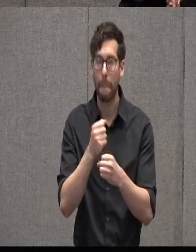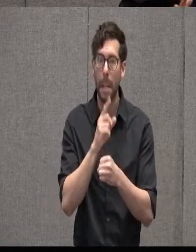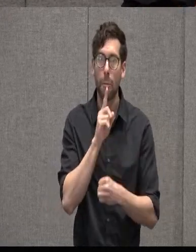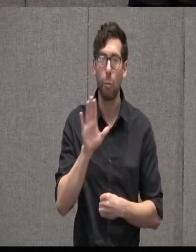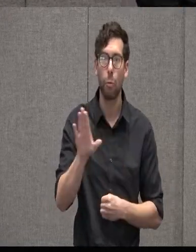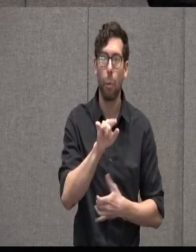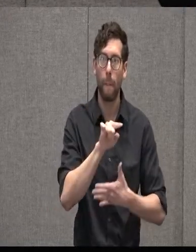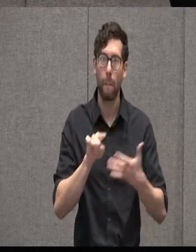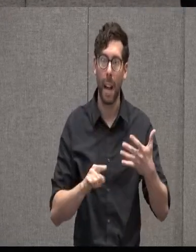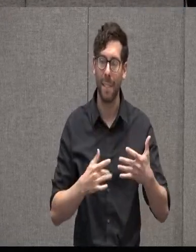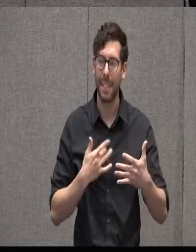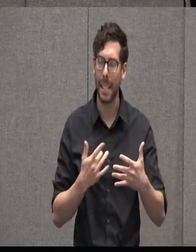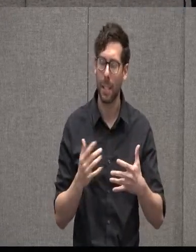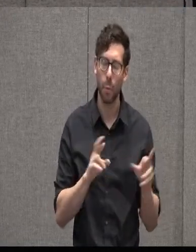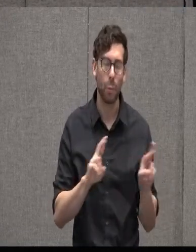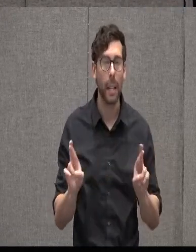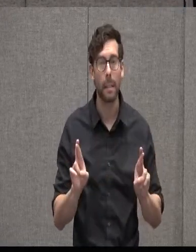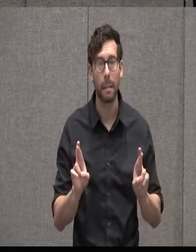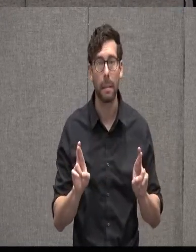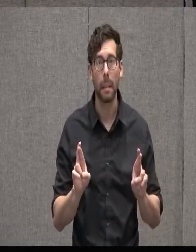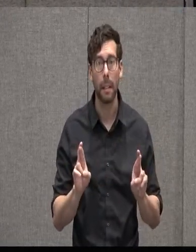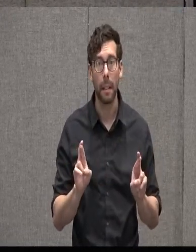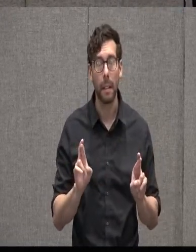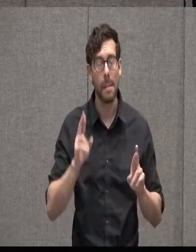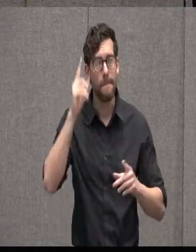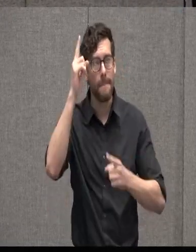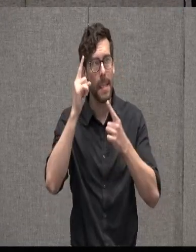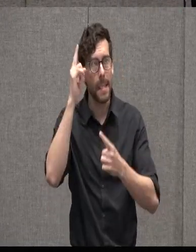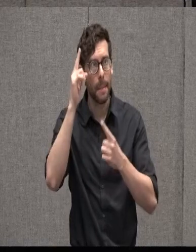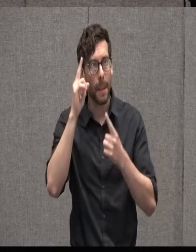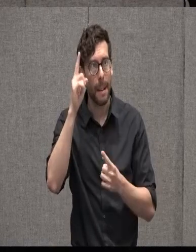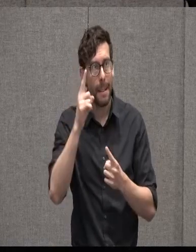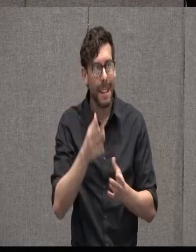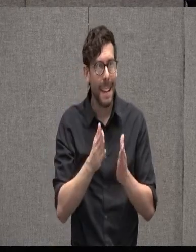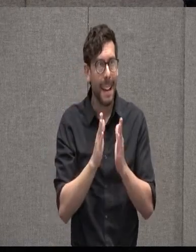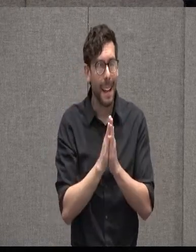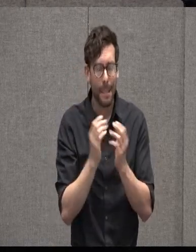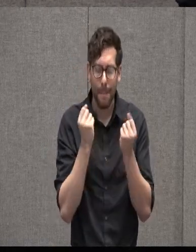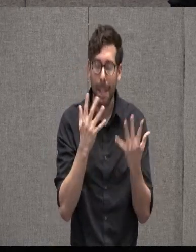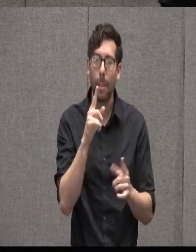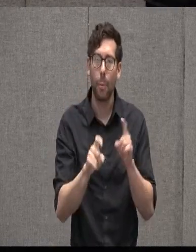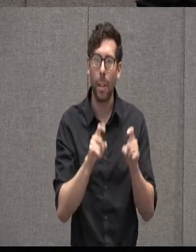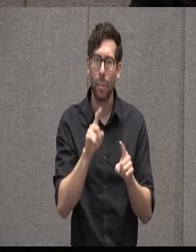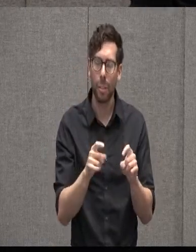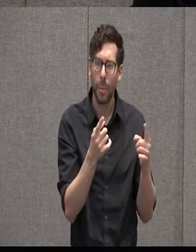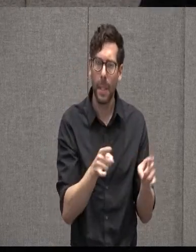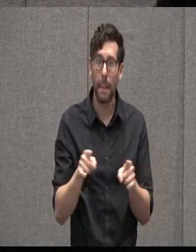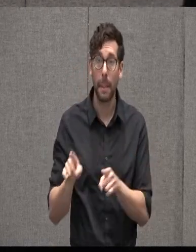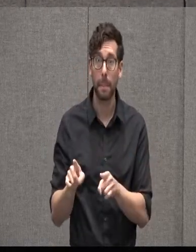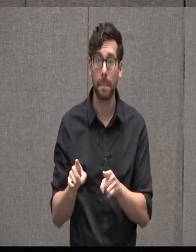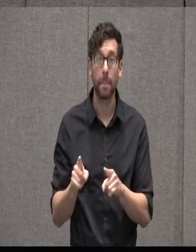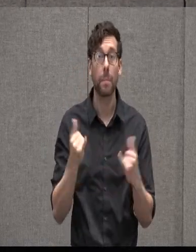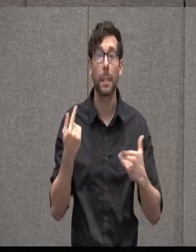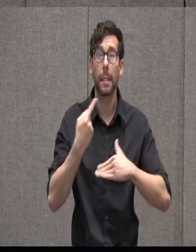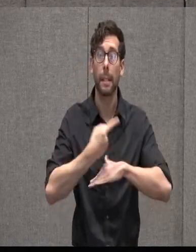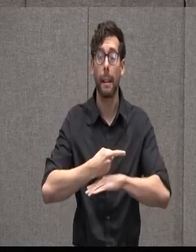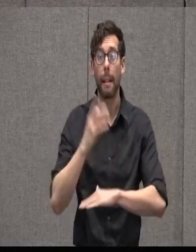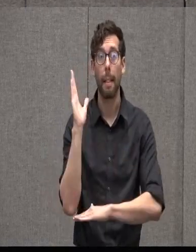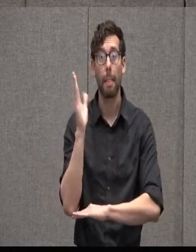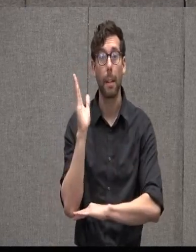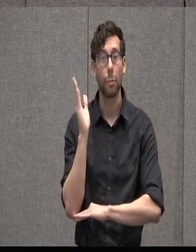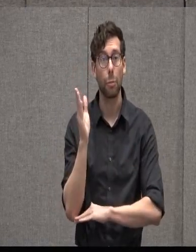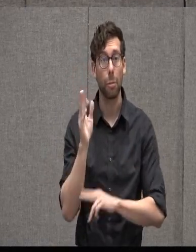And as we're going through this lesson, make sure you have your 5 senses on and ready to go, and that you're thinking